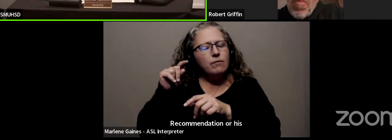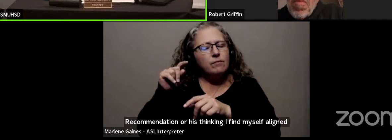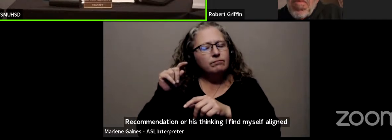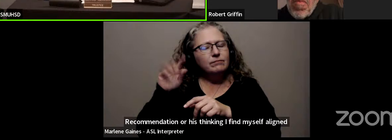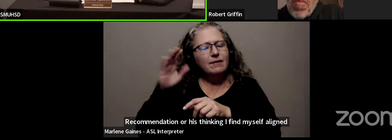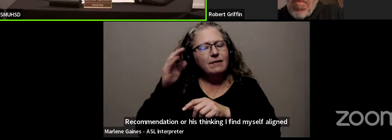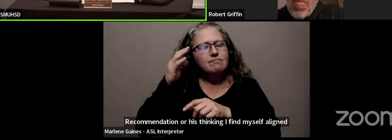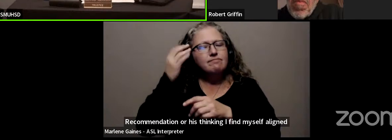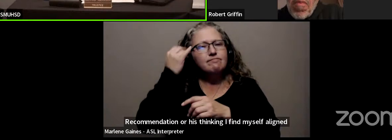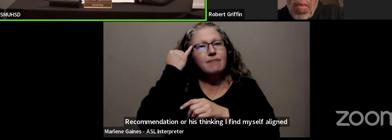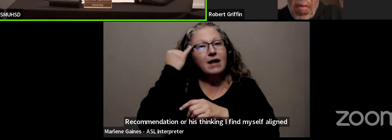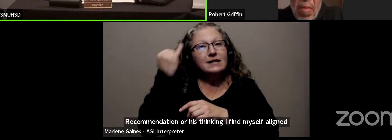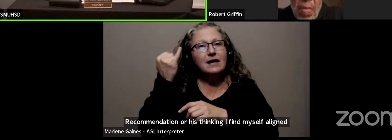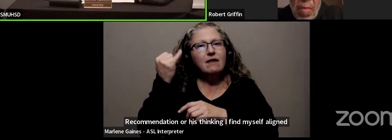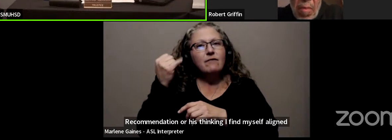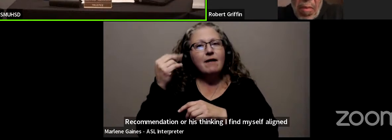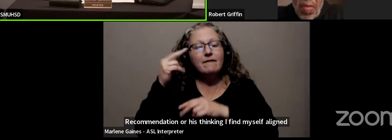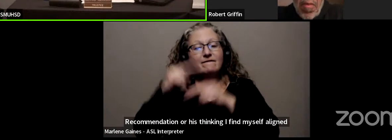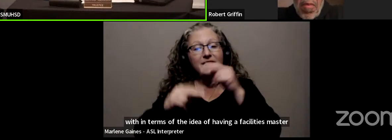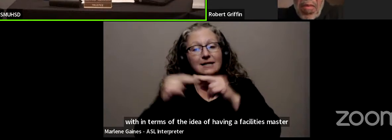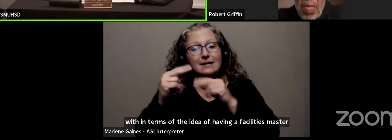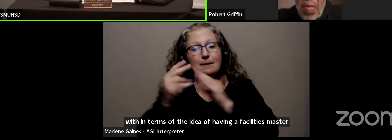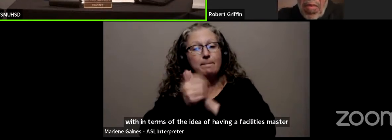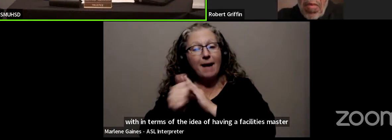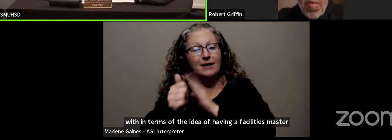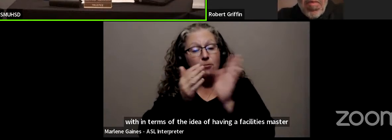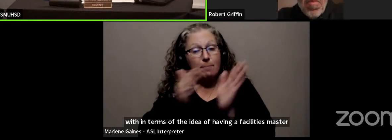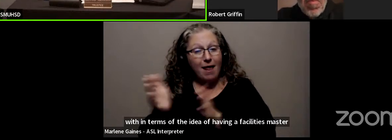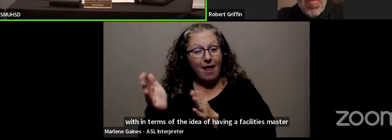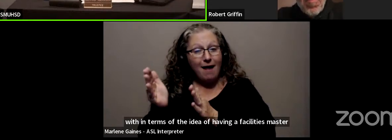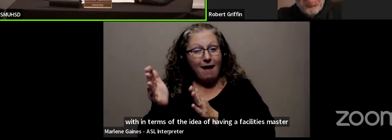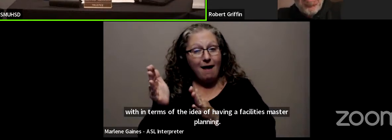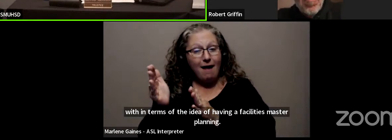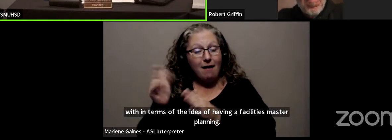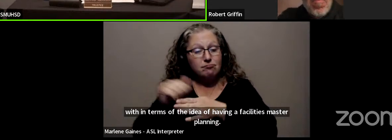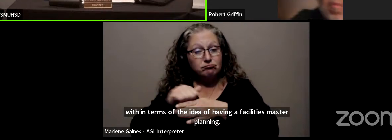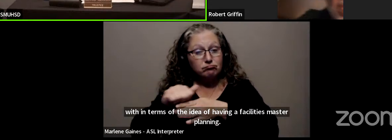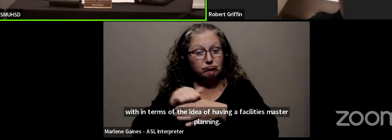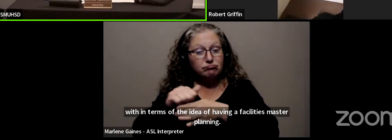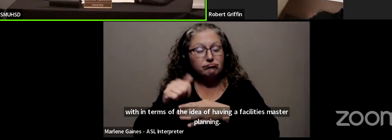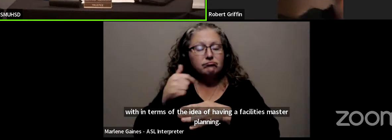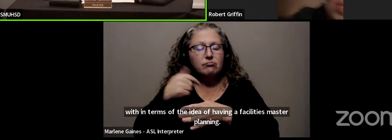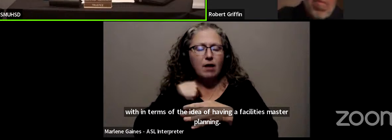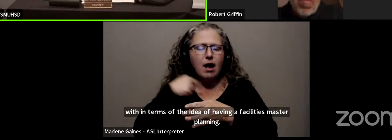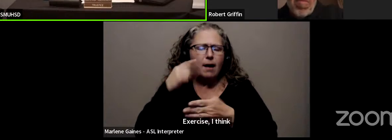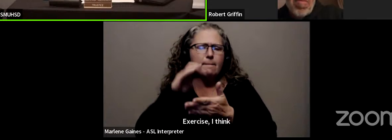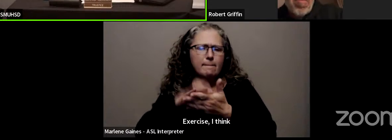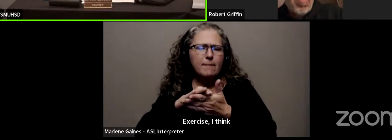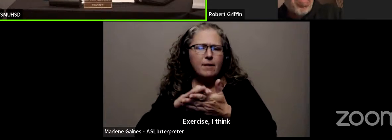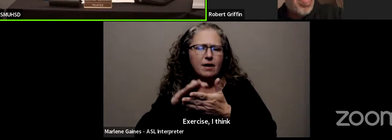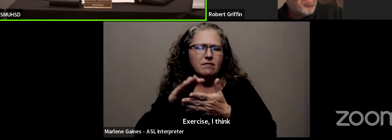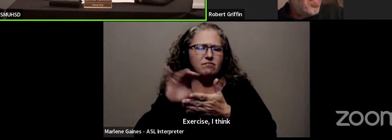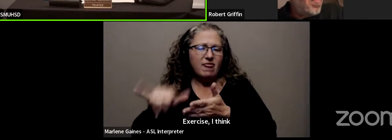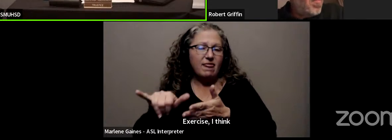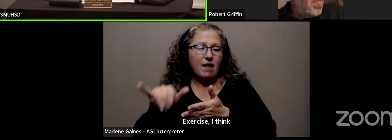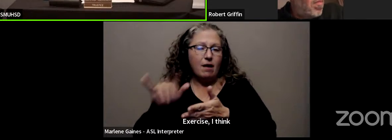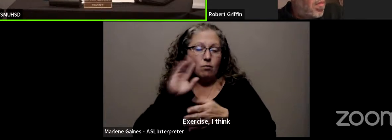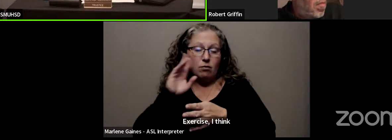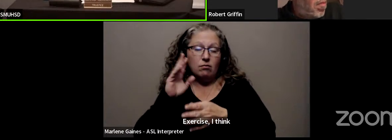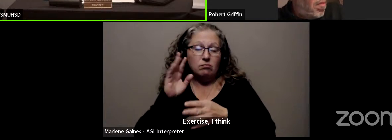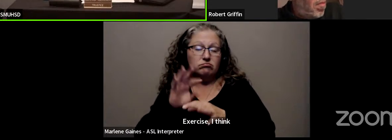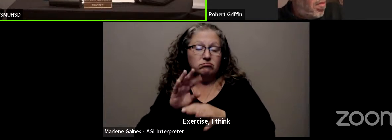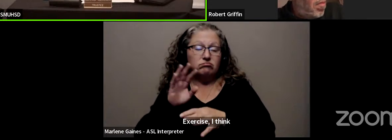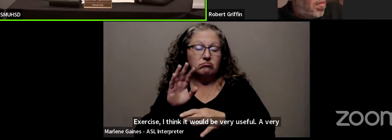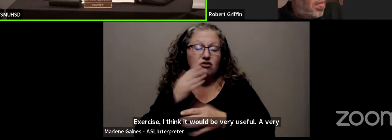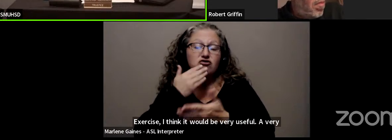the idea of having a facilities master planning exercise. I think it would be very useful,